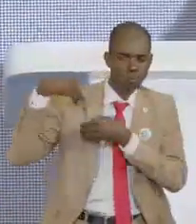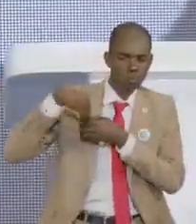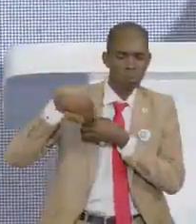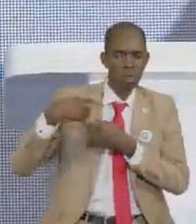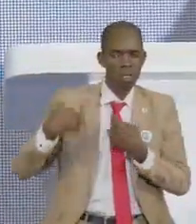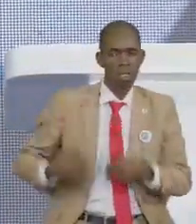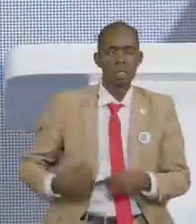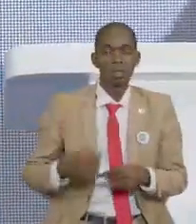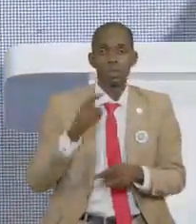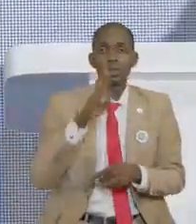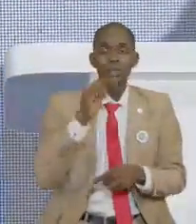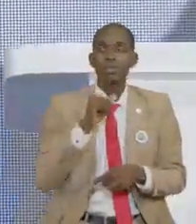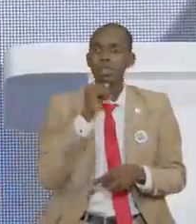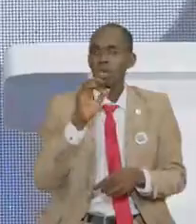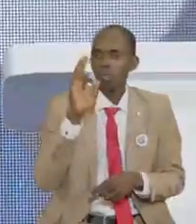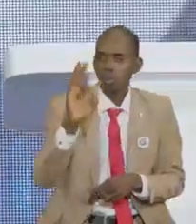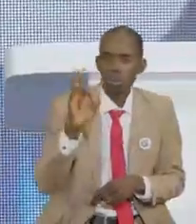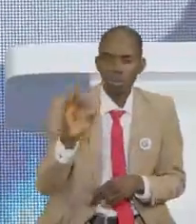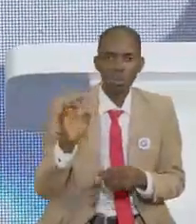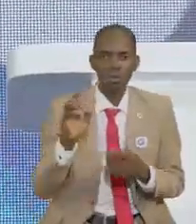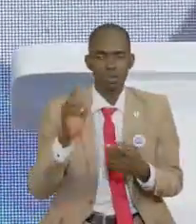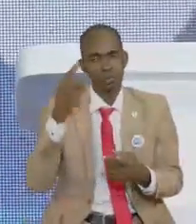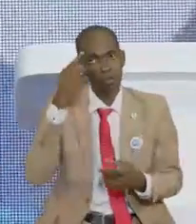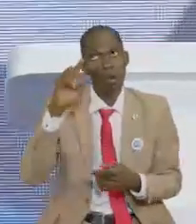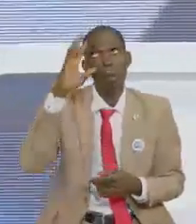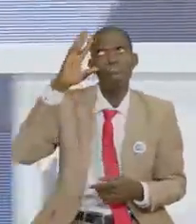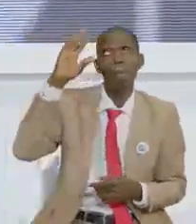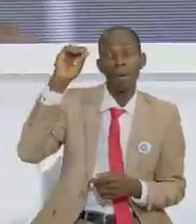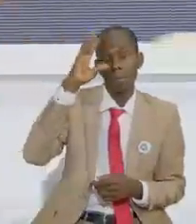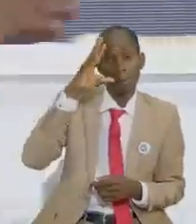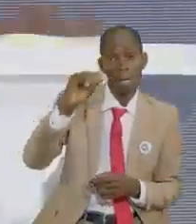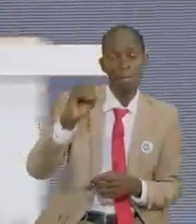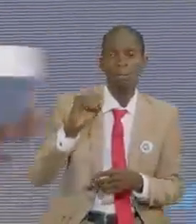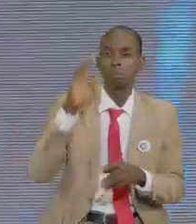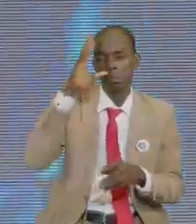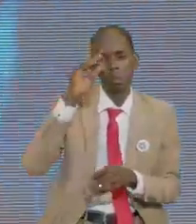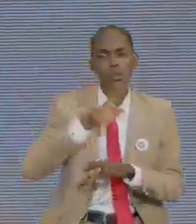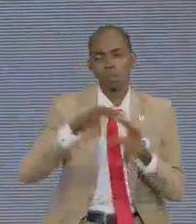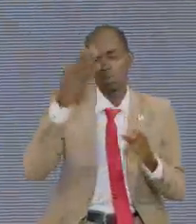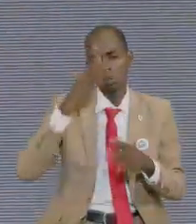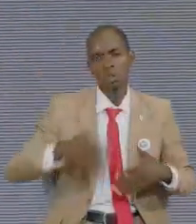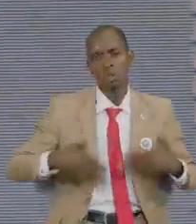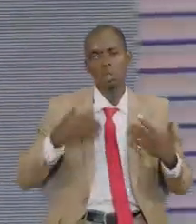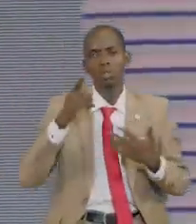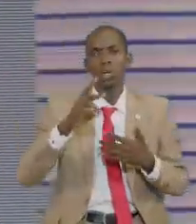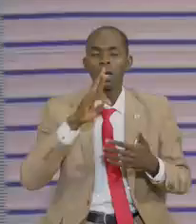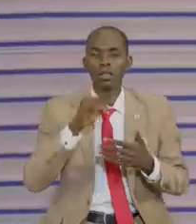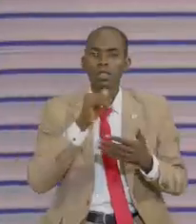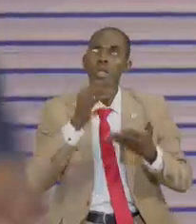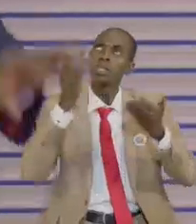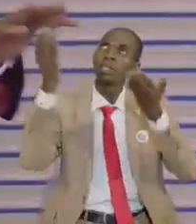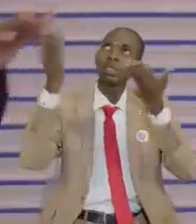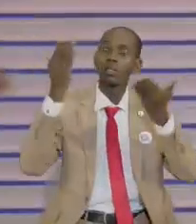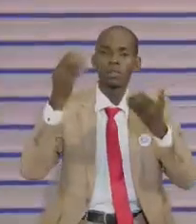for men. Men do not know our lives. You are not serving for men.